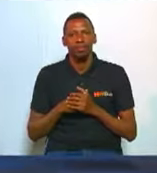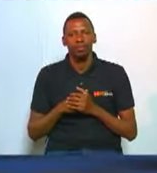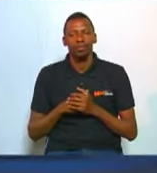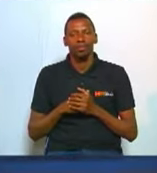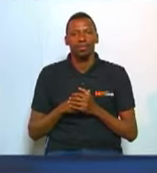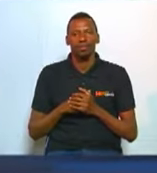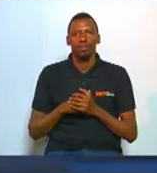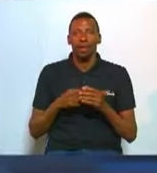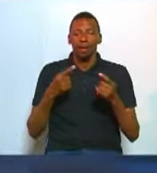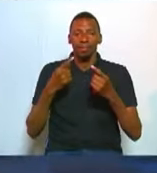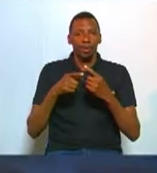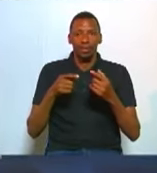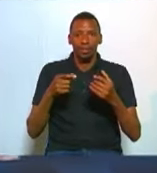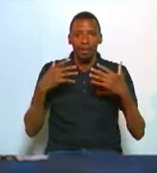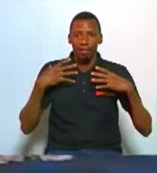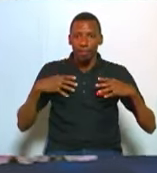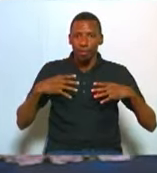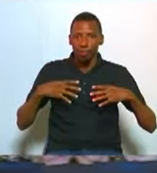But this generation,